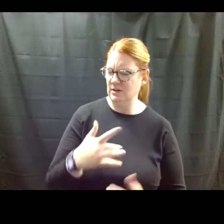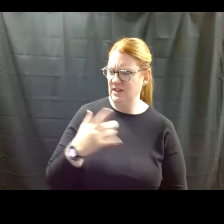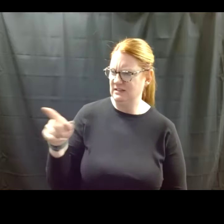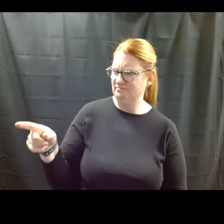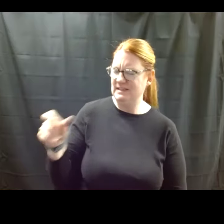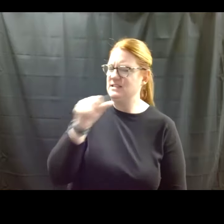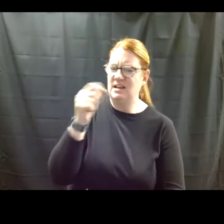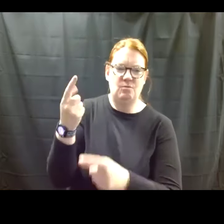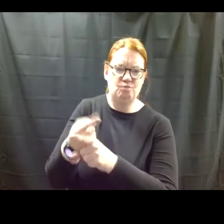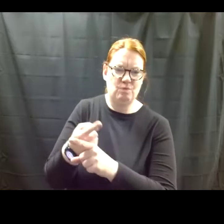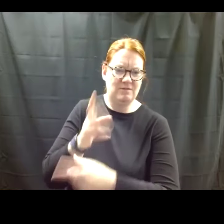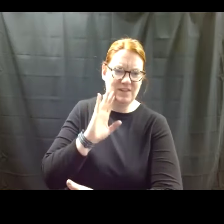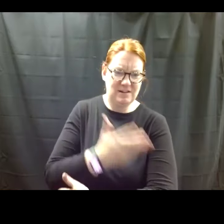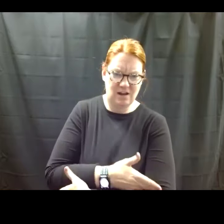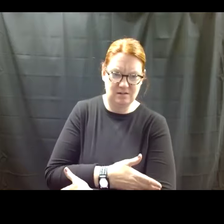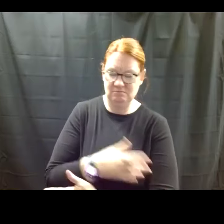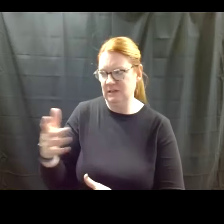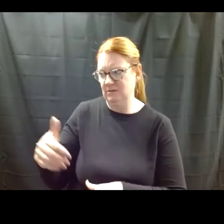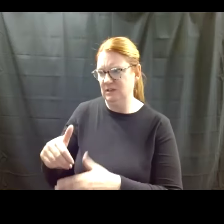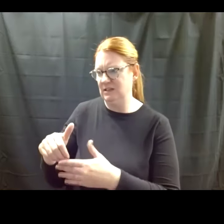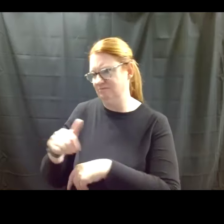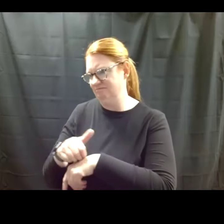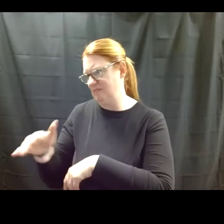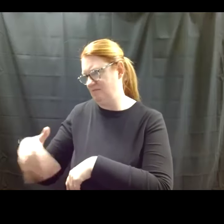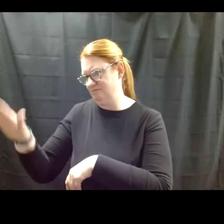daughter. We got rid of her. We got a second